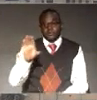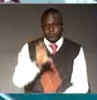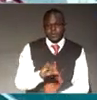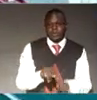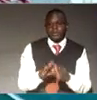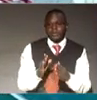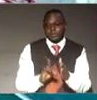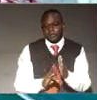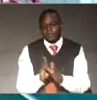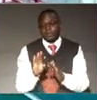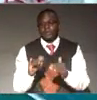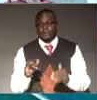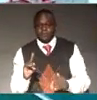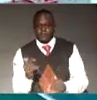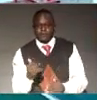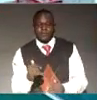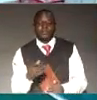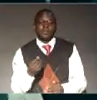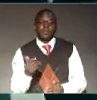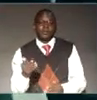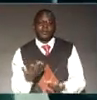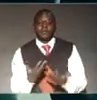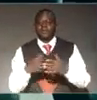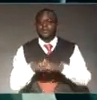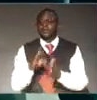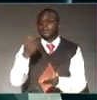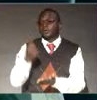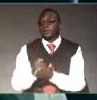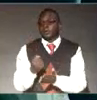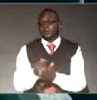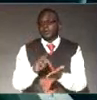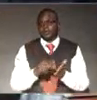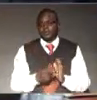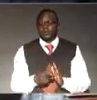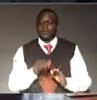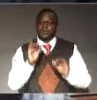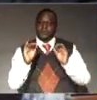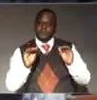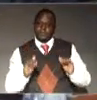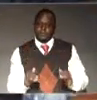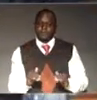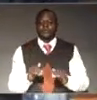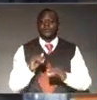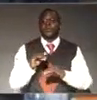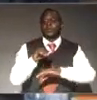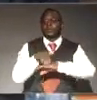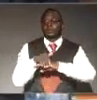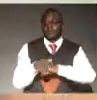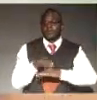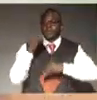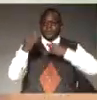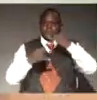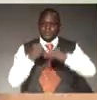has developed the first phase of the Integrated Bank of Projects with a team of consultants from Cambridge Resources